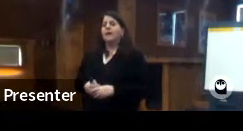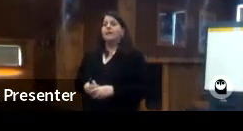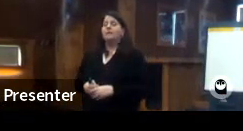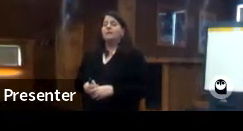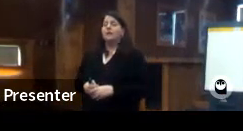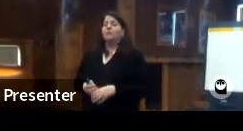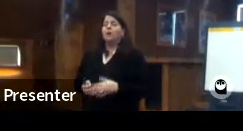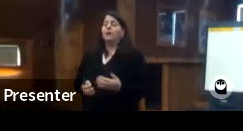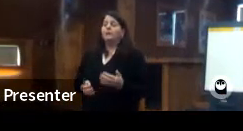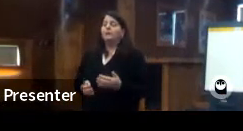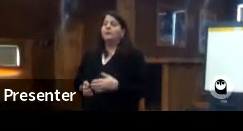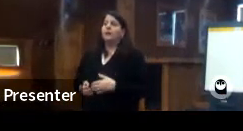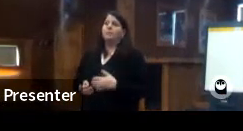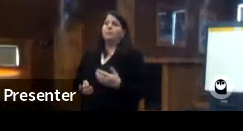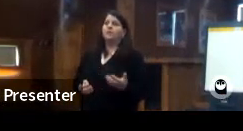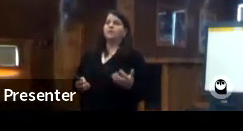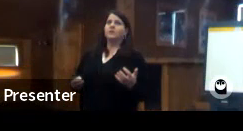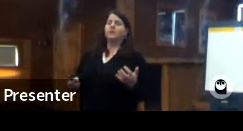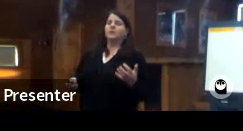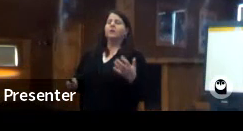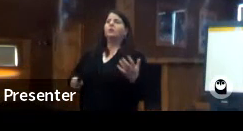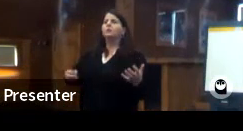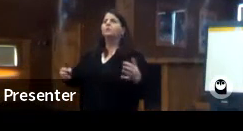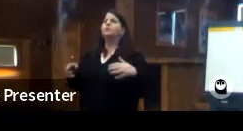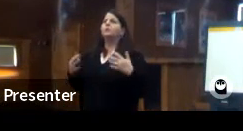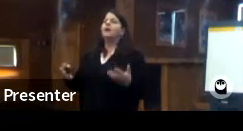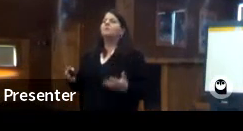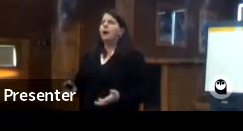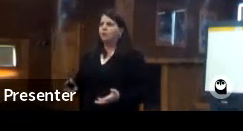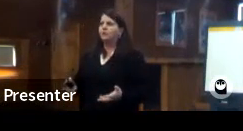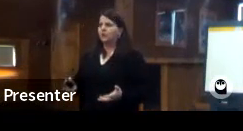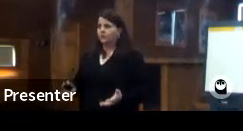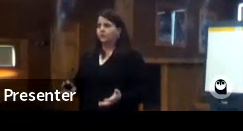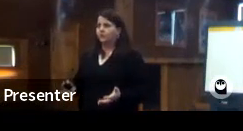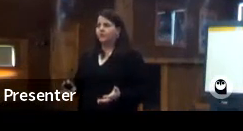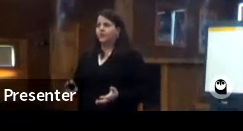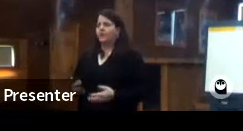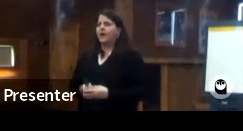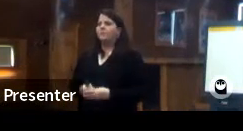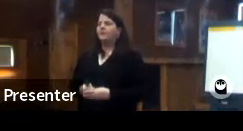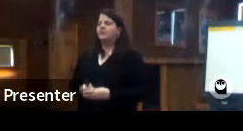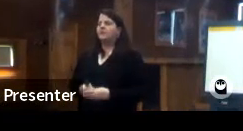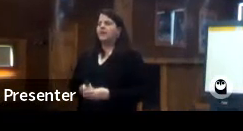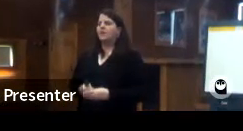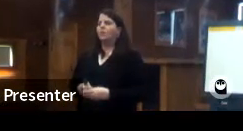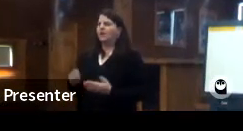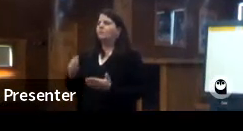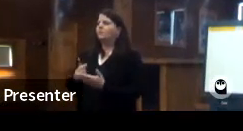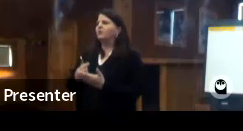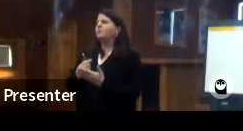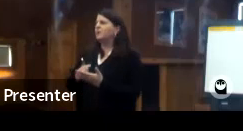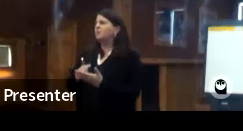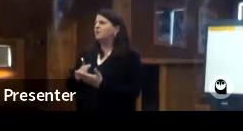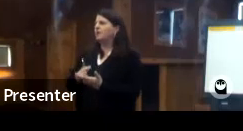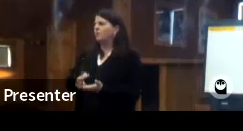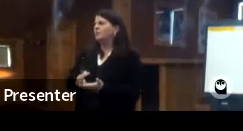background. And one thing that I would be sure to include, or that would have power to include, is to say, working